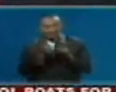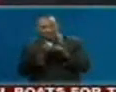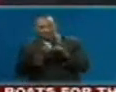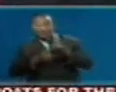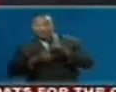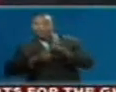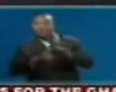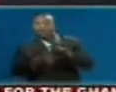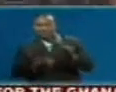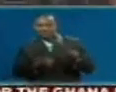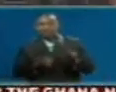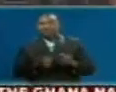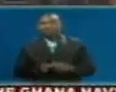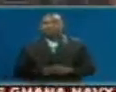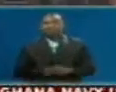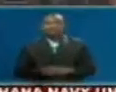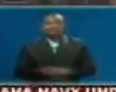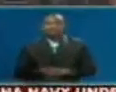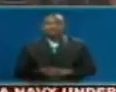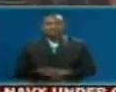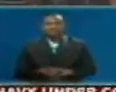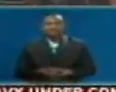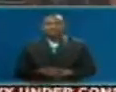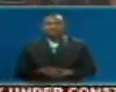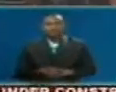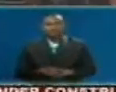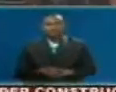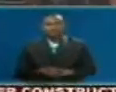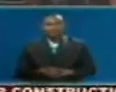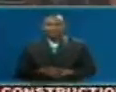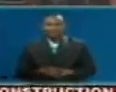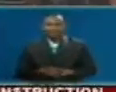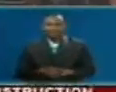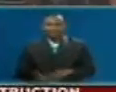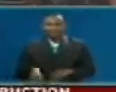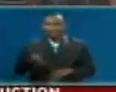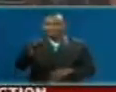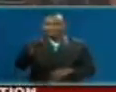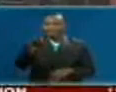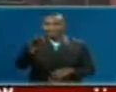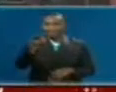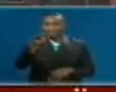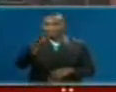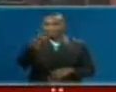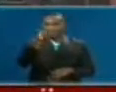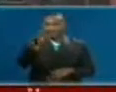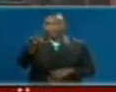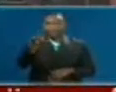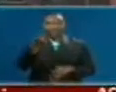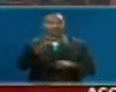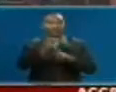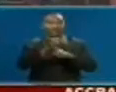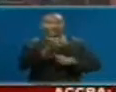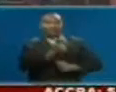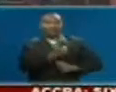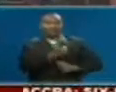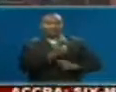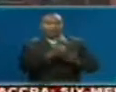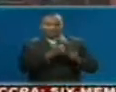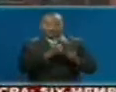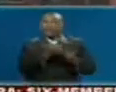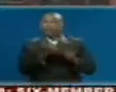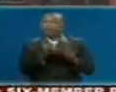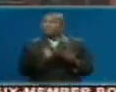for her immense assistance and support. Maritime security now has prime importance for Ghana, and I know you know